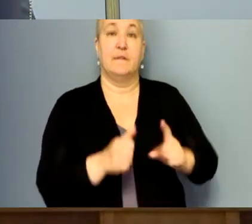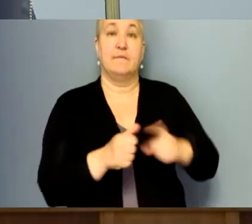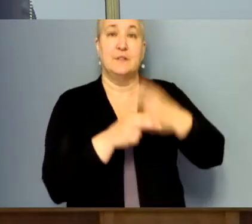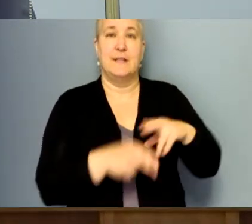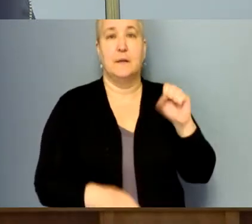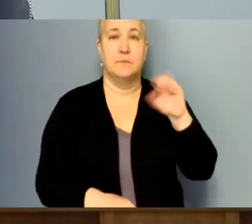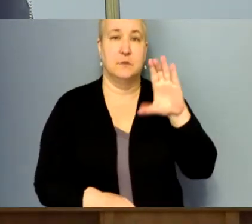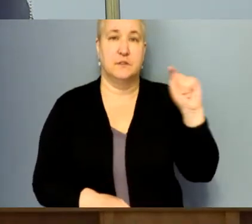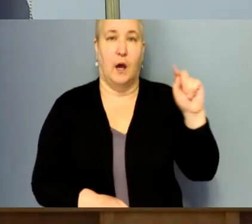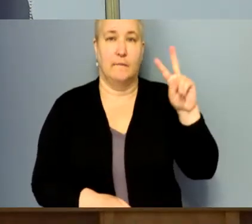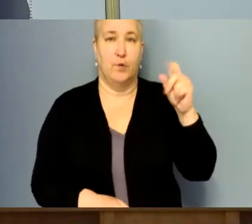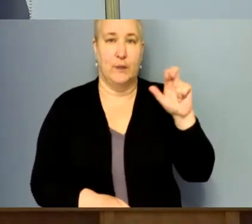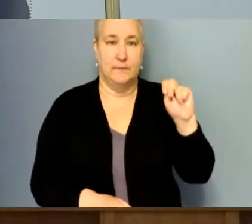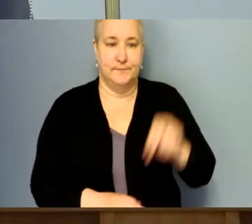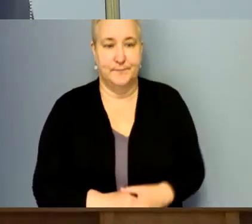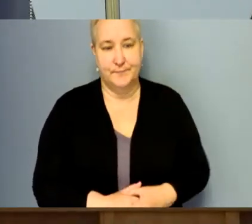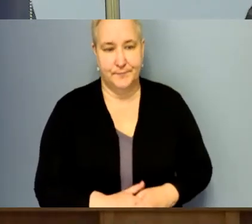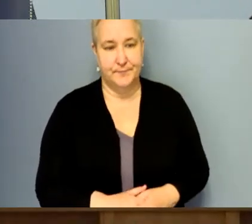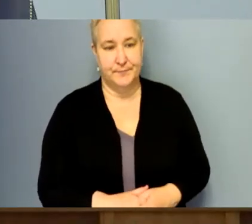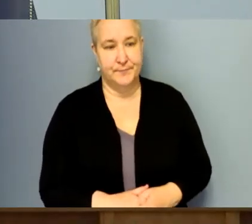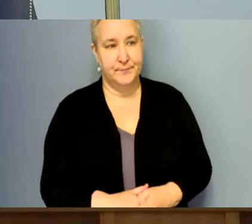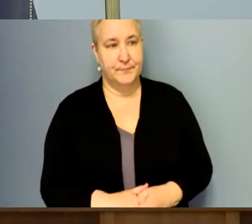Vogan.